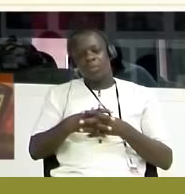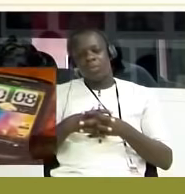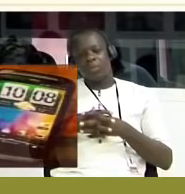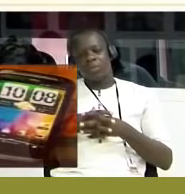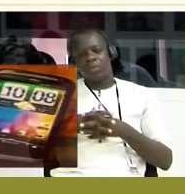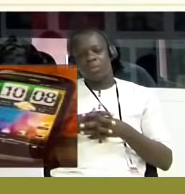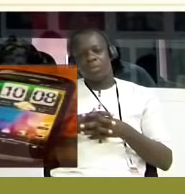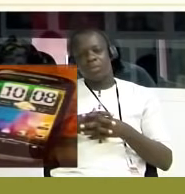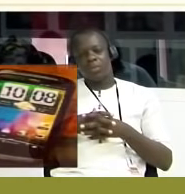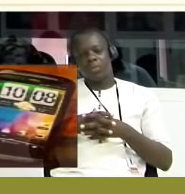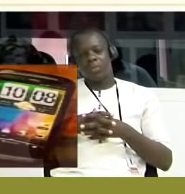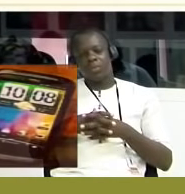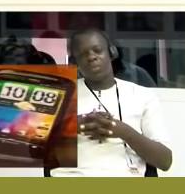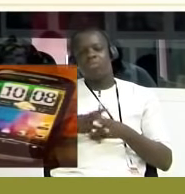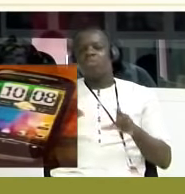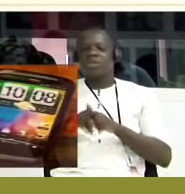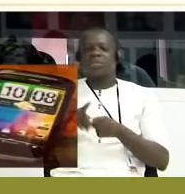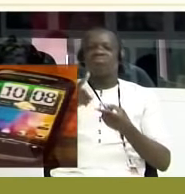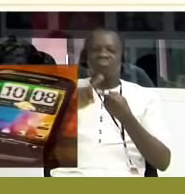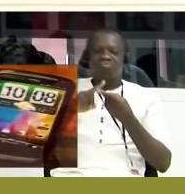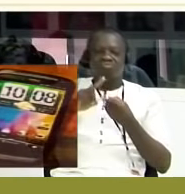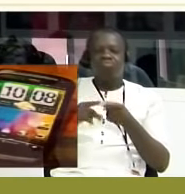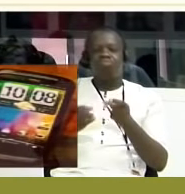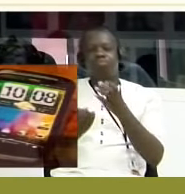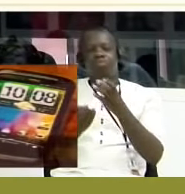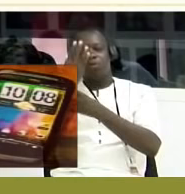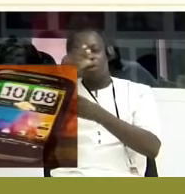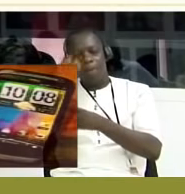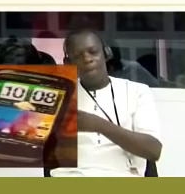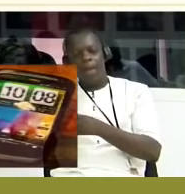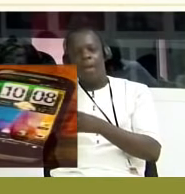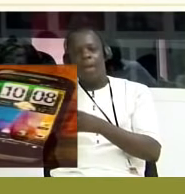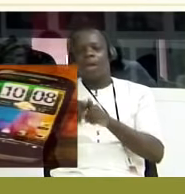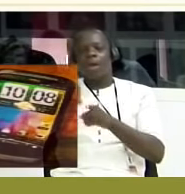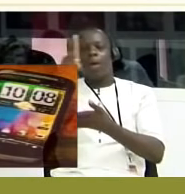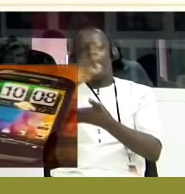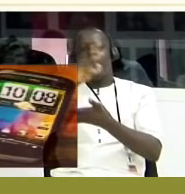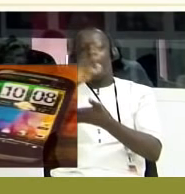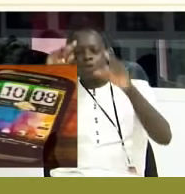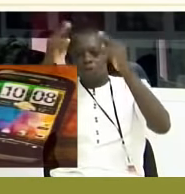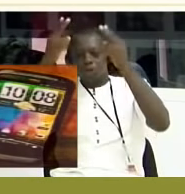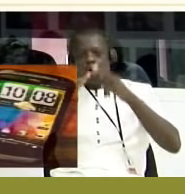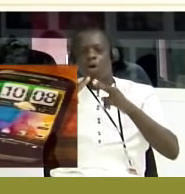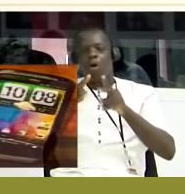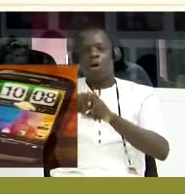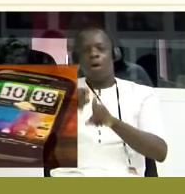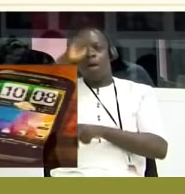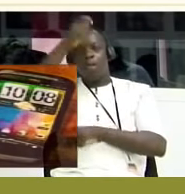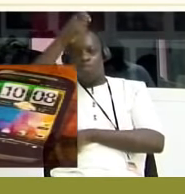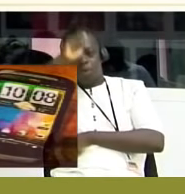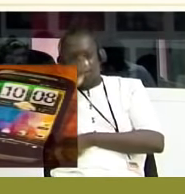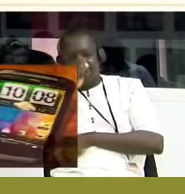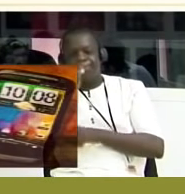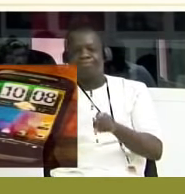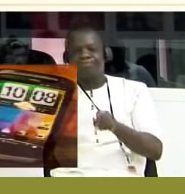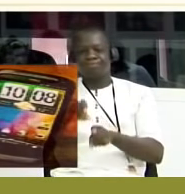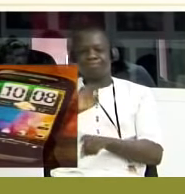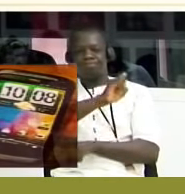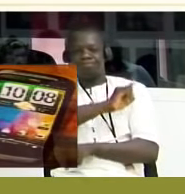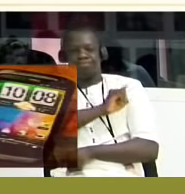development policies of the police, the immigration, the fire and ambulance services, as well as